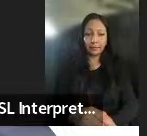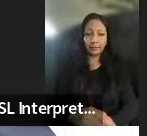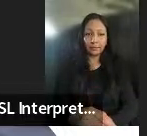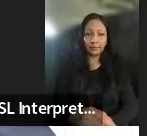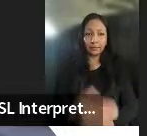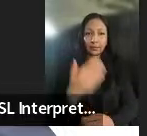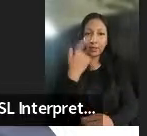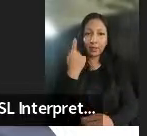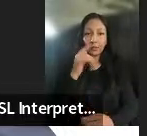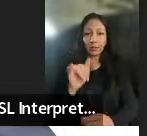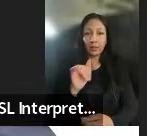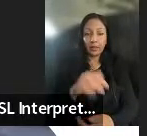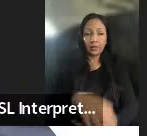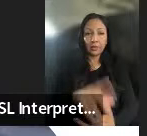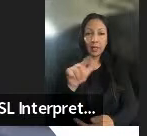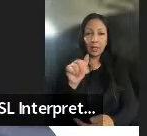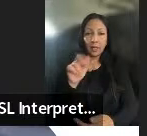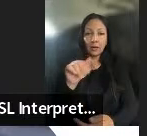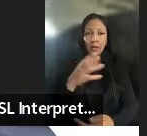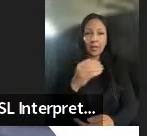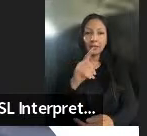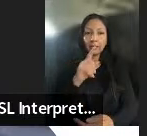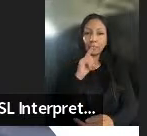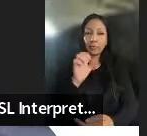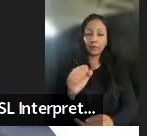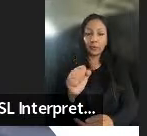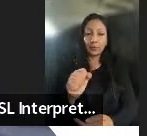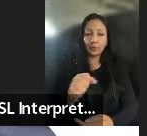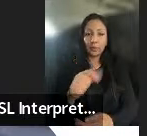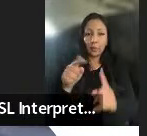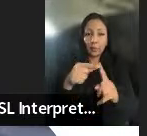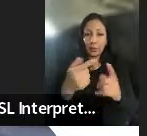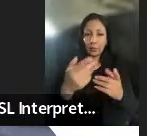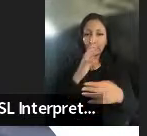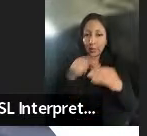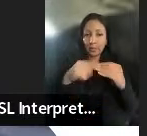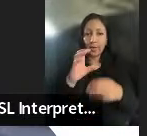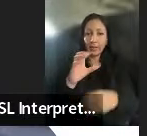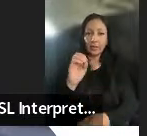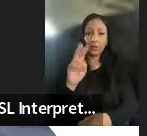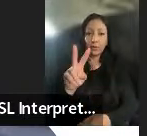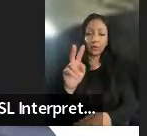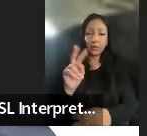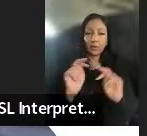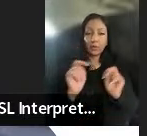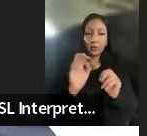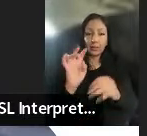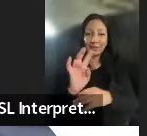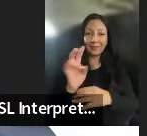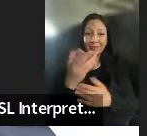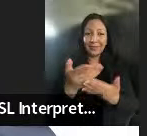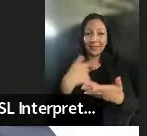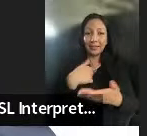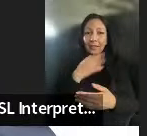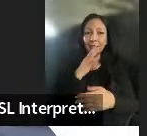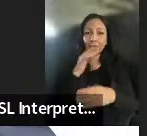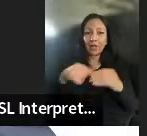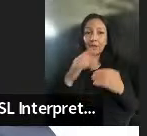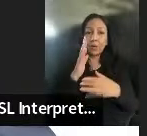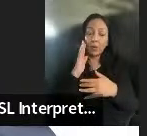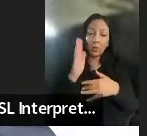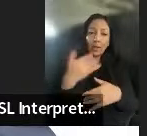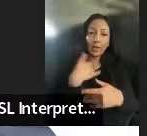Thank you for that, Lara, and absolutely. When it comes to carbon neutrality, all 17 of the things that I talked about will be a